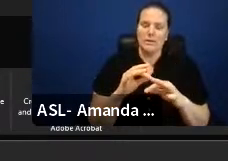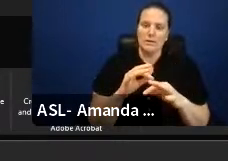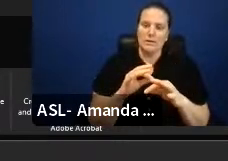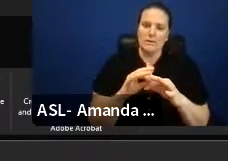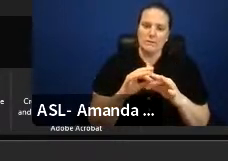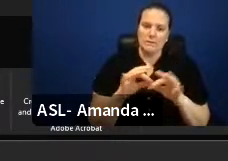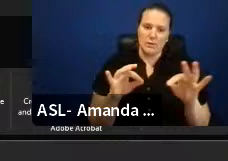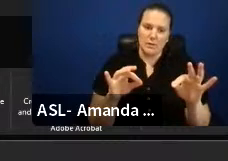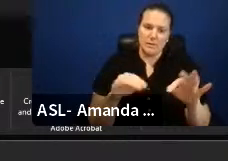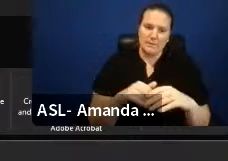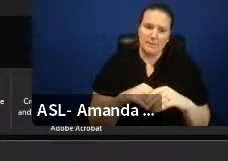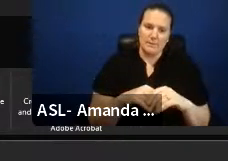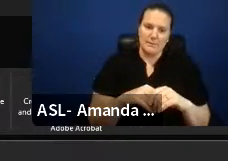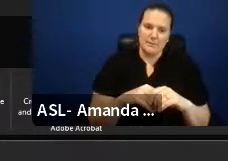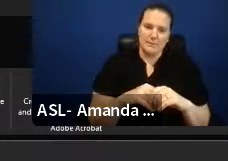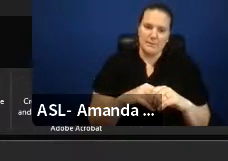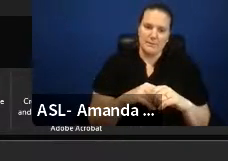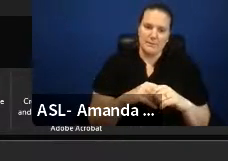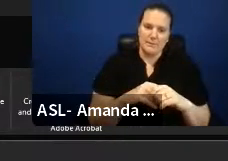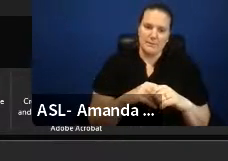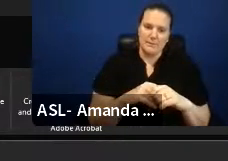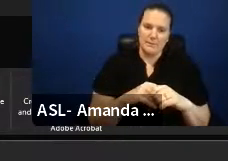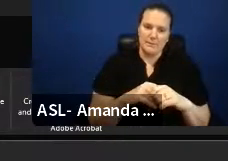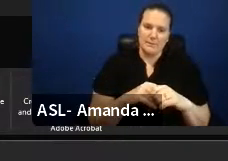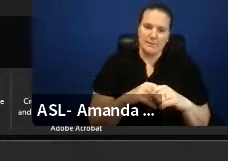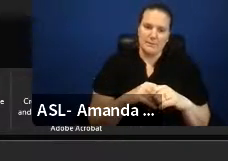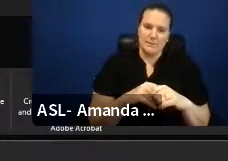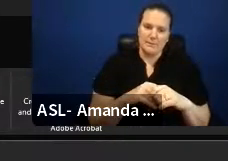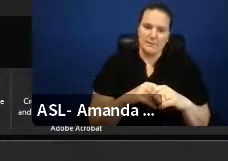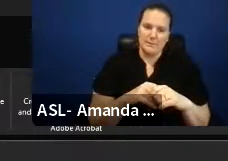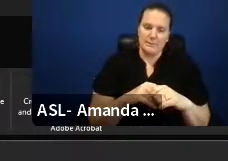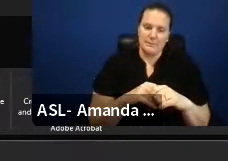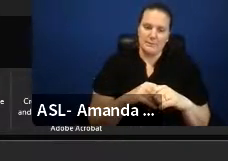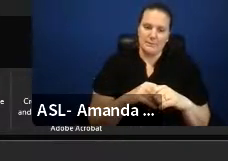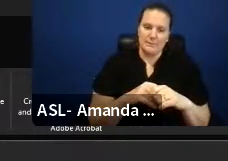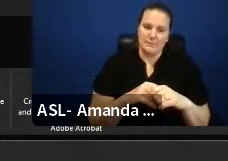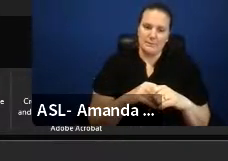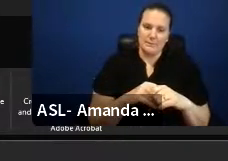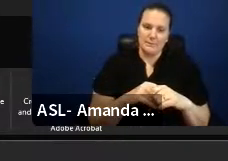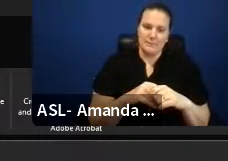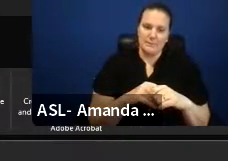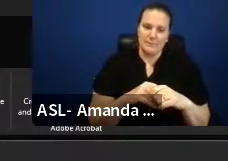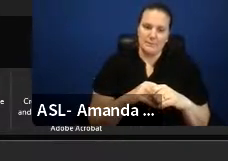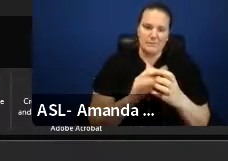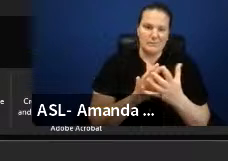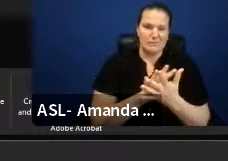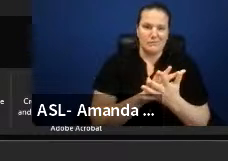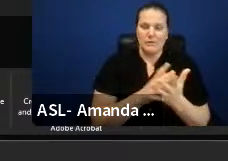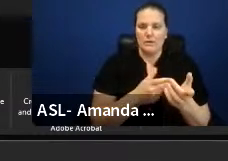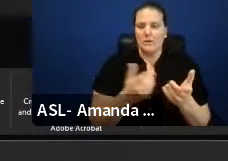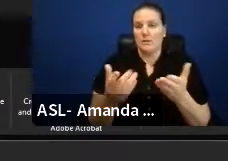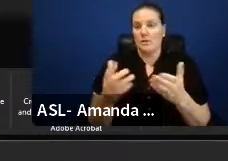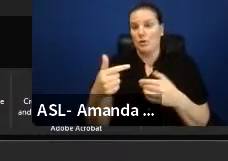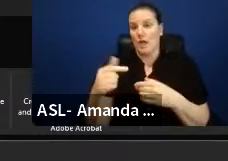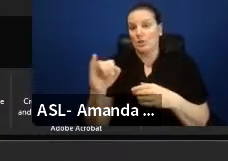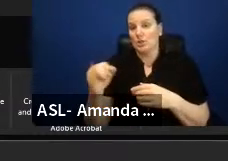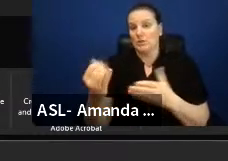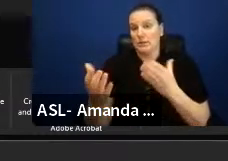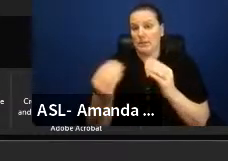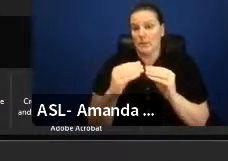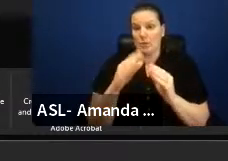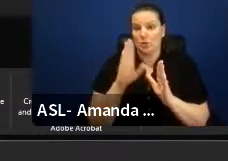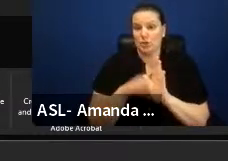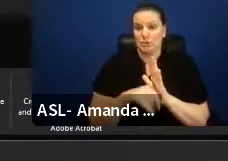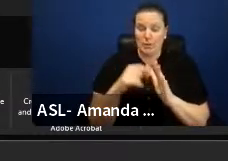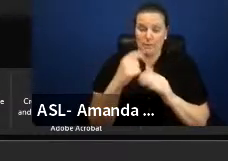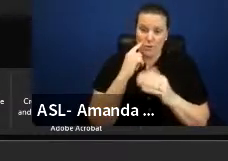Balancing that. And I don't have. It may be cheaper for the contractor to say. Here,